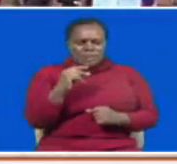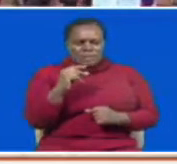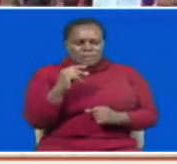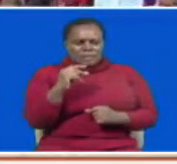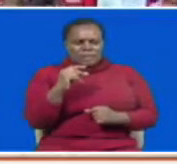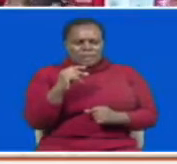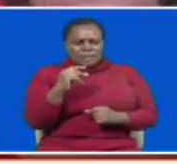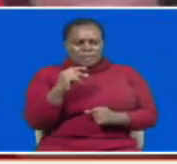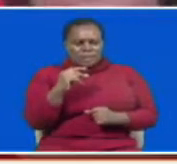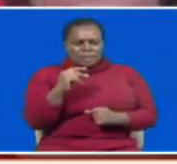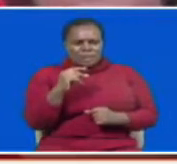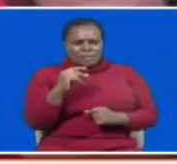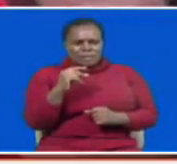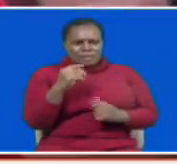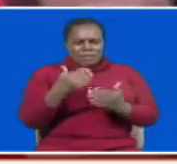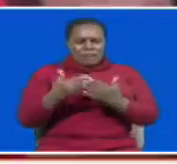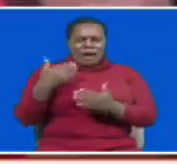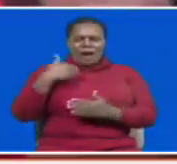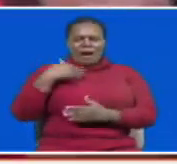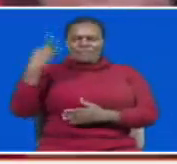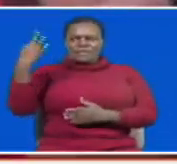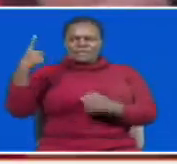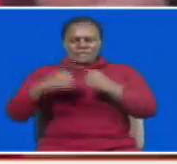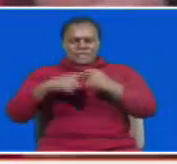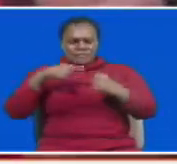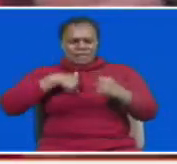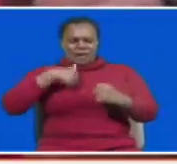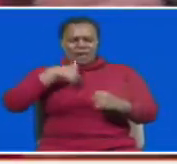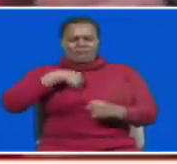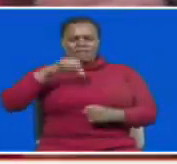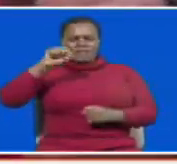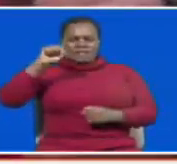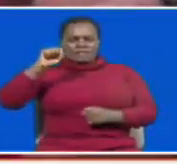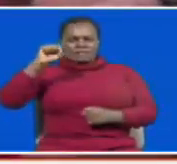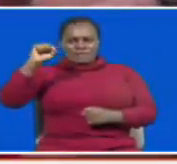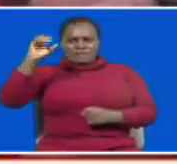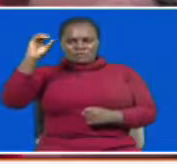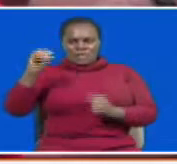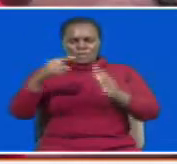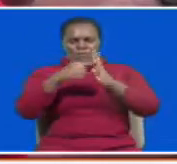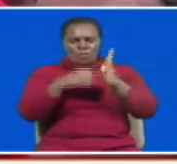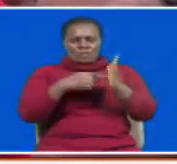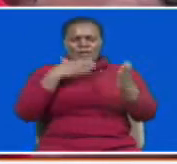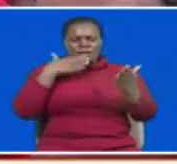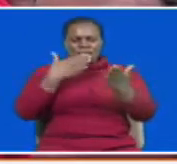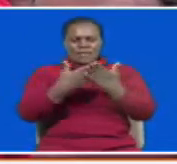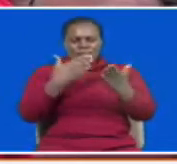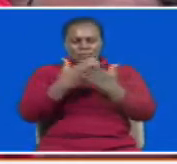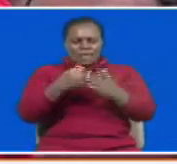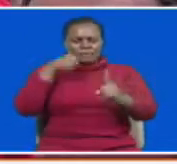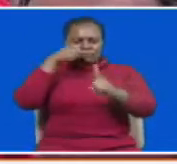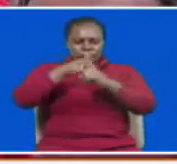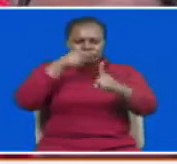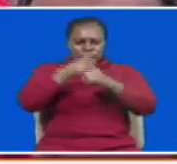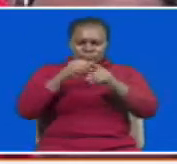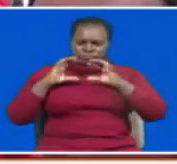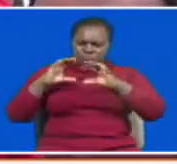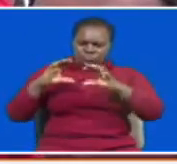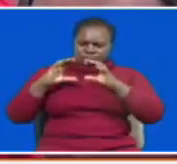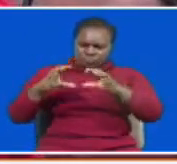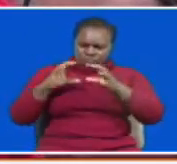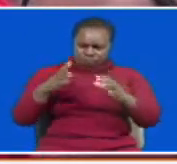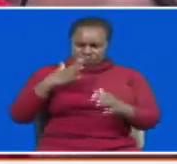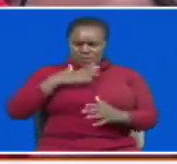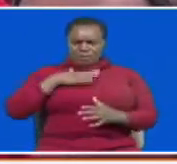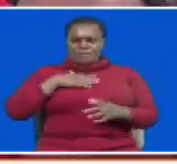Tumewashinda na walikuwa na 36 points tukiwa na 50 points. I appreciate from the effort that the coach amemake kwa